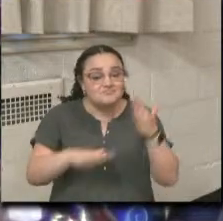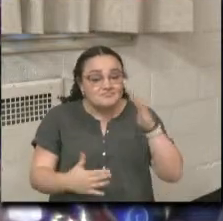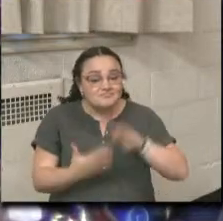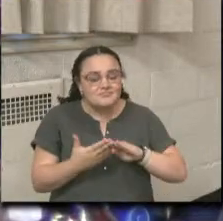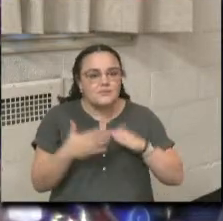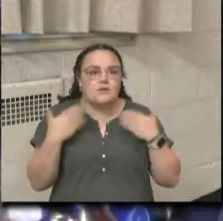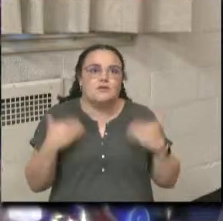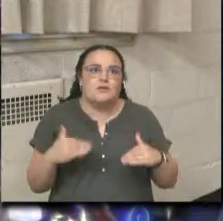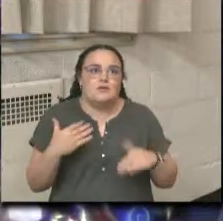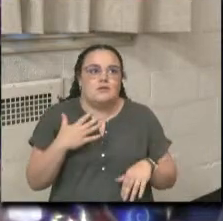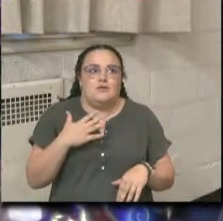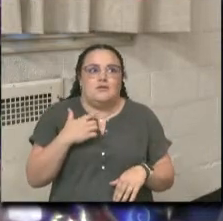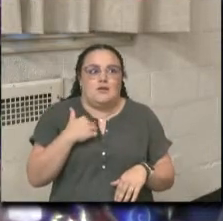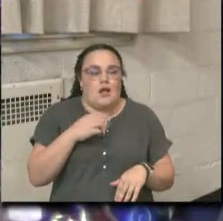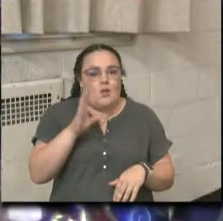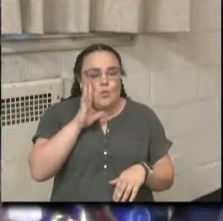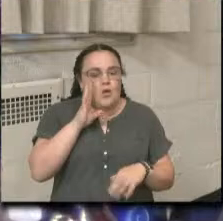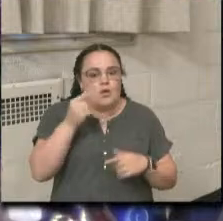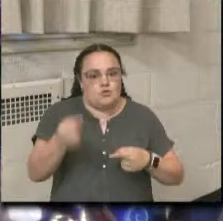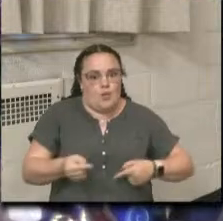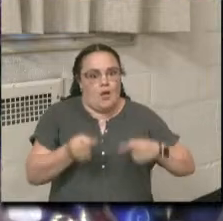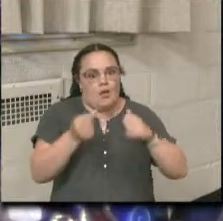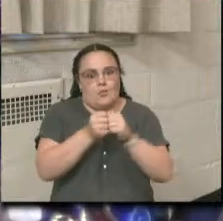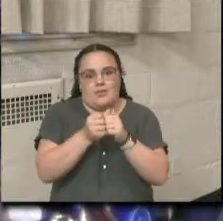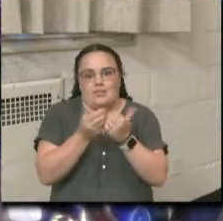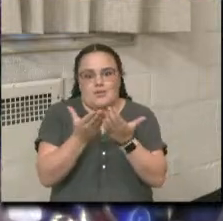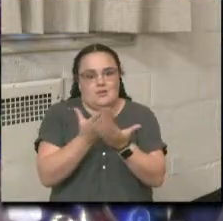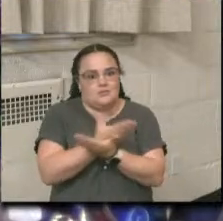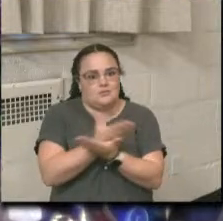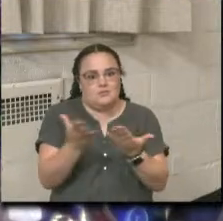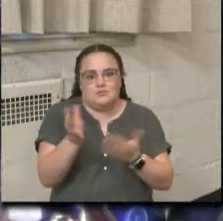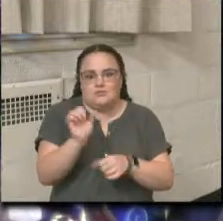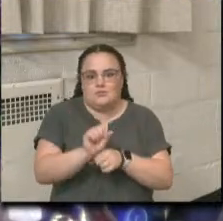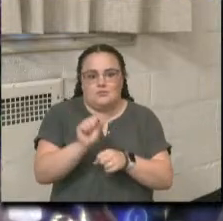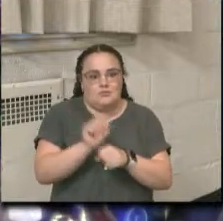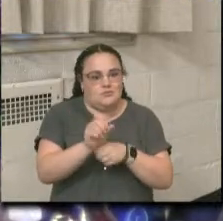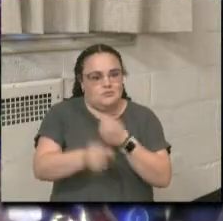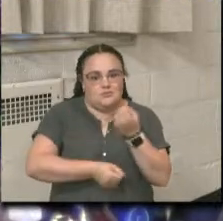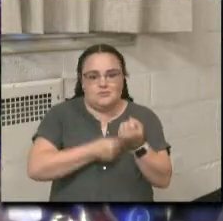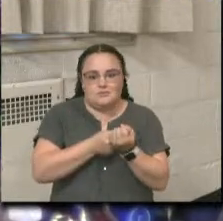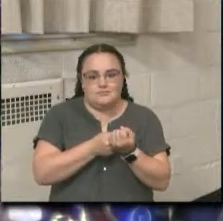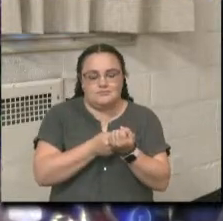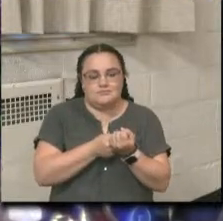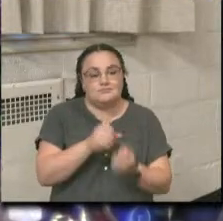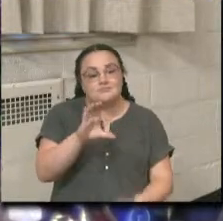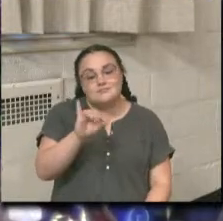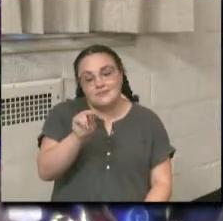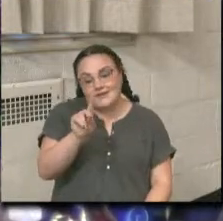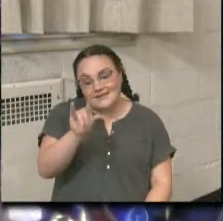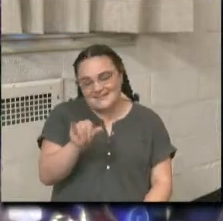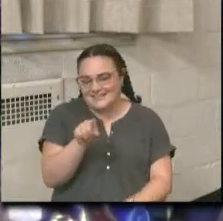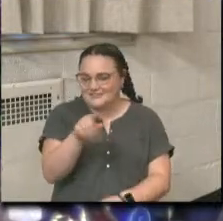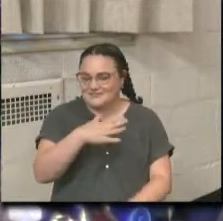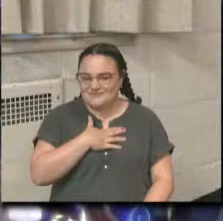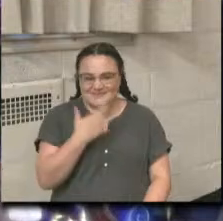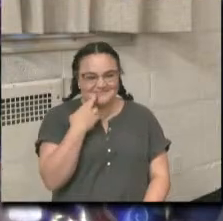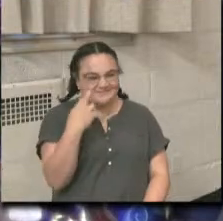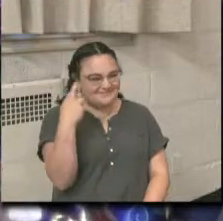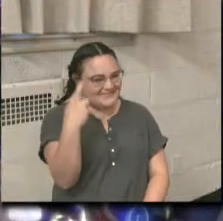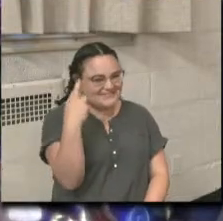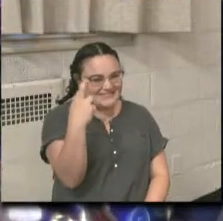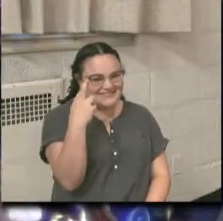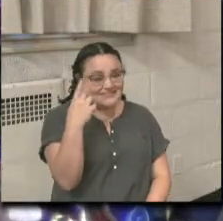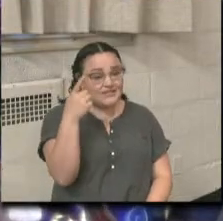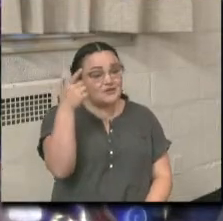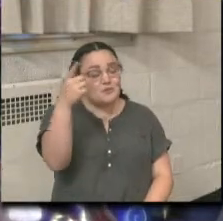time on the board would not have been possible without your support. Miss Cindy, now you my girl. You held me all the